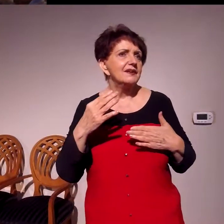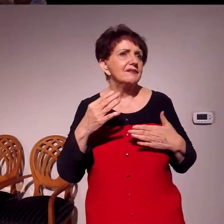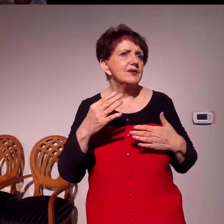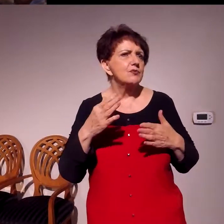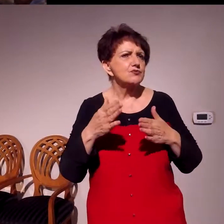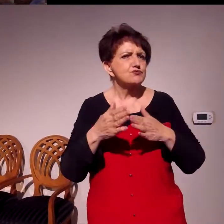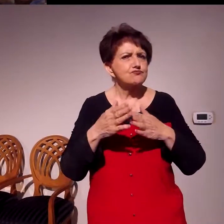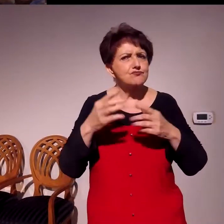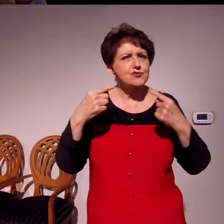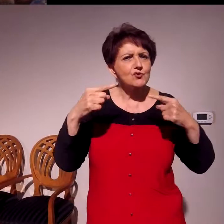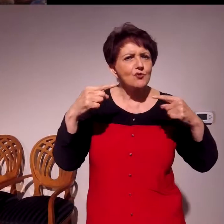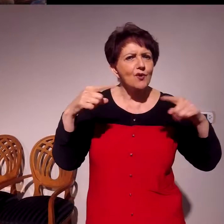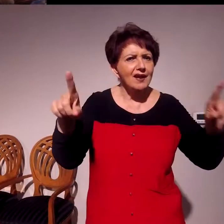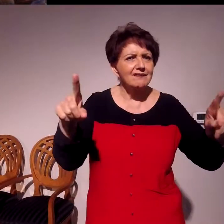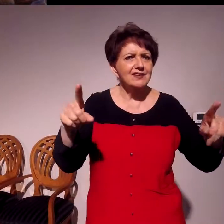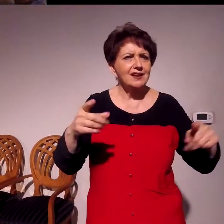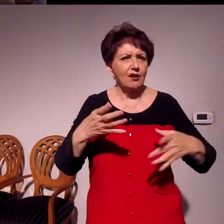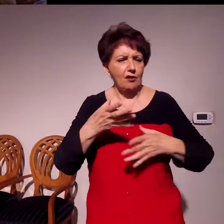thriving,